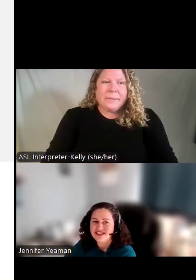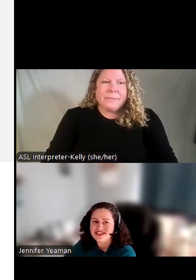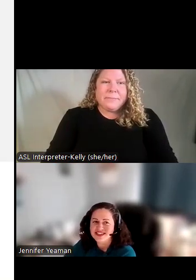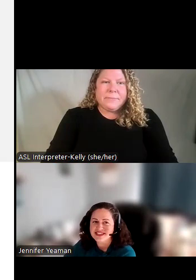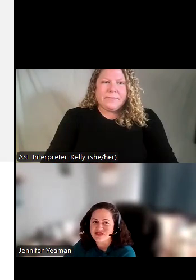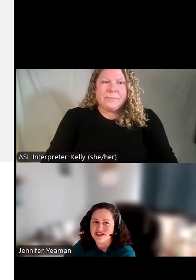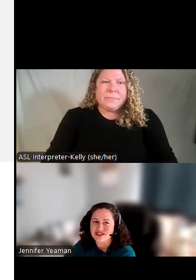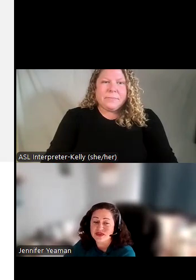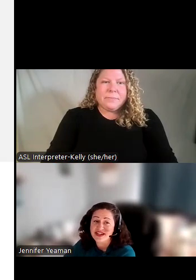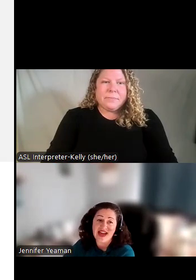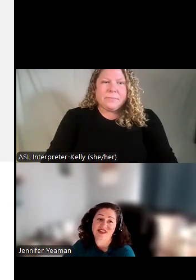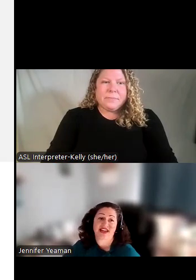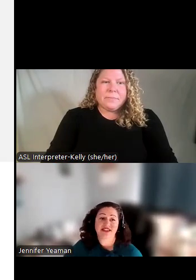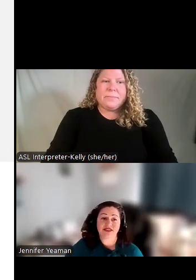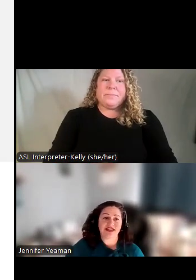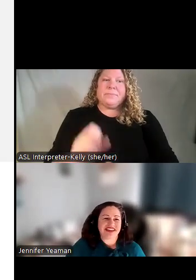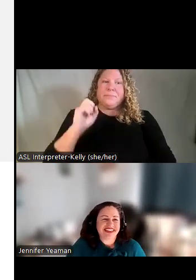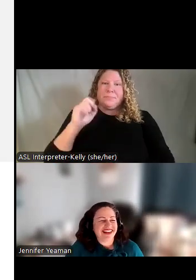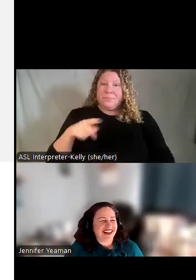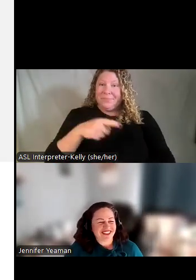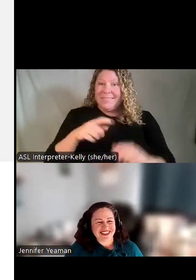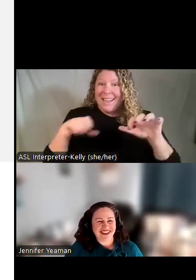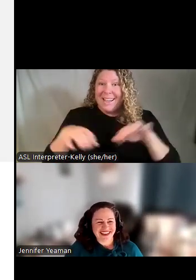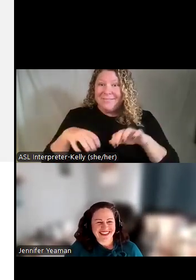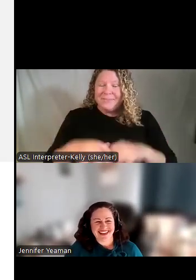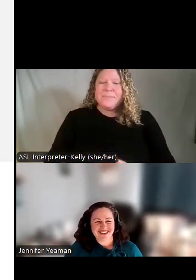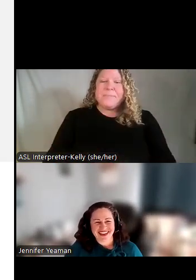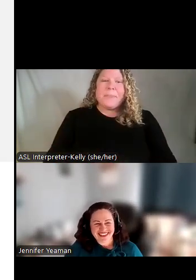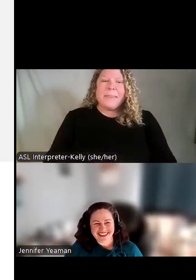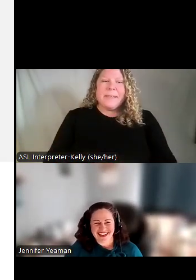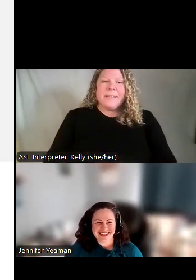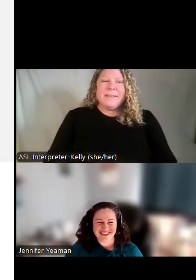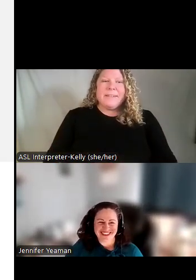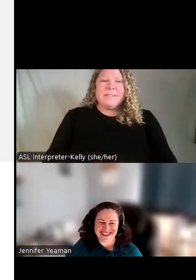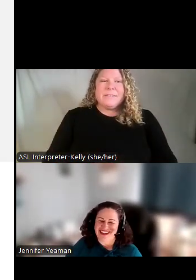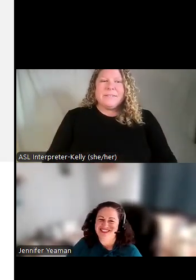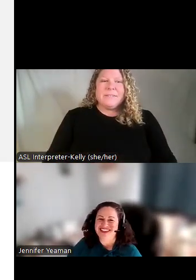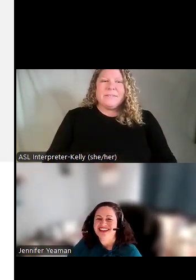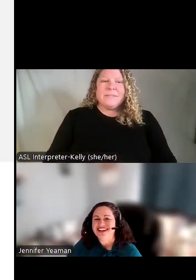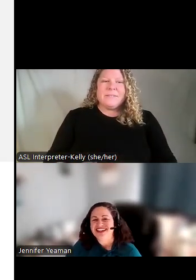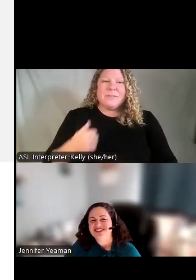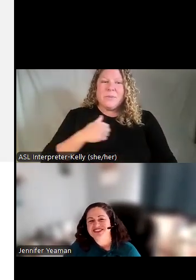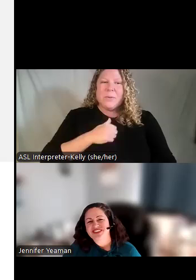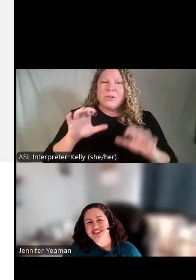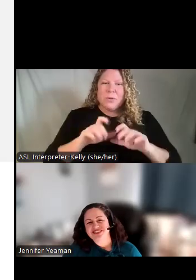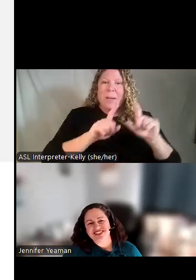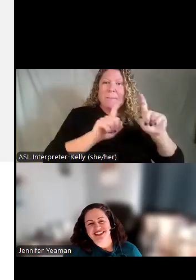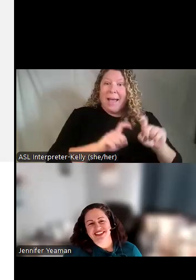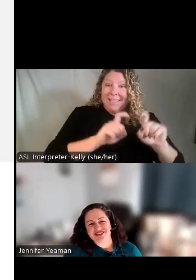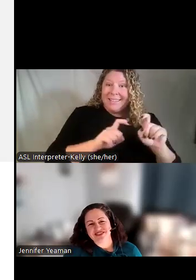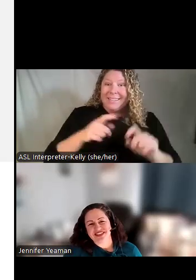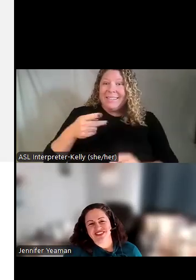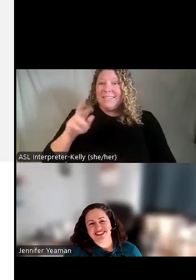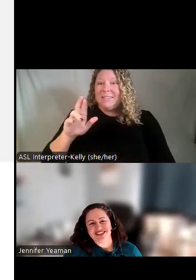So here is the assignment. We're going to have an activity where we pilot a pilot and a prototype. So we're going to be